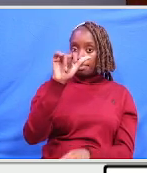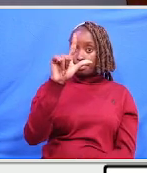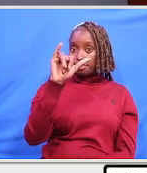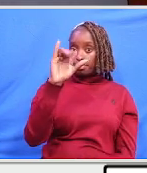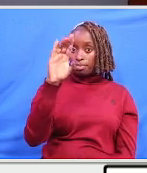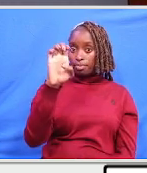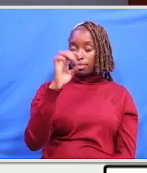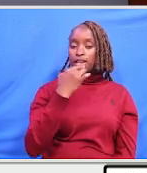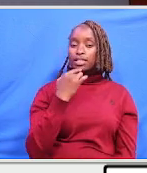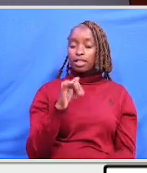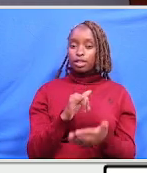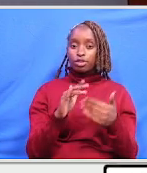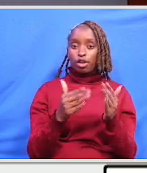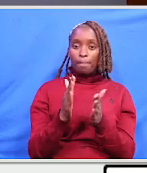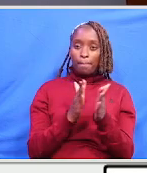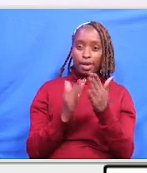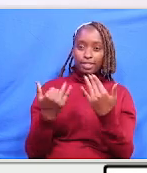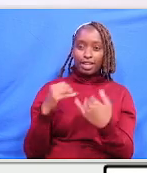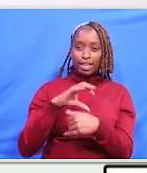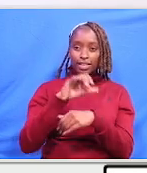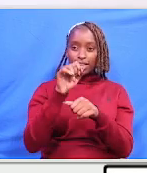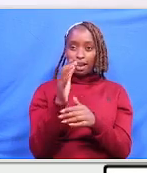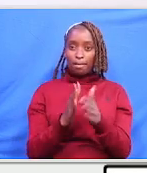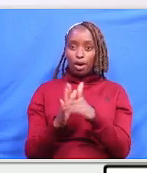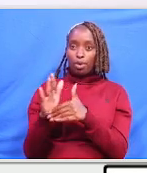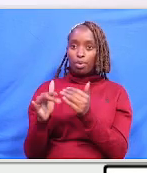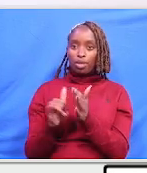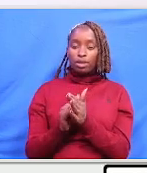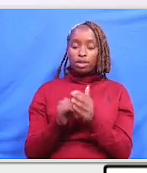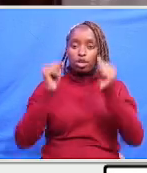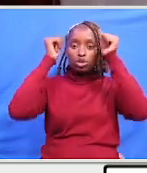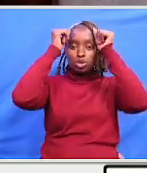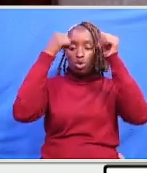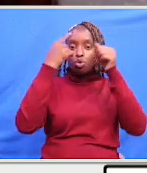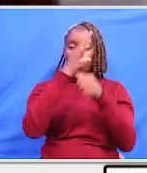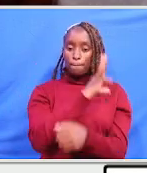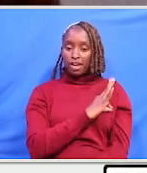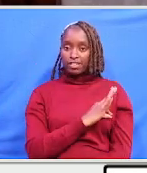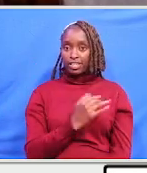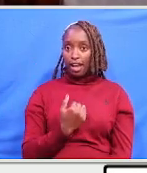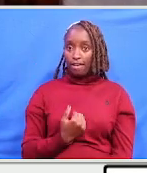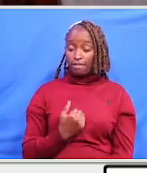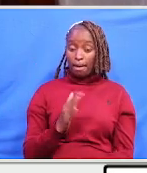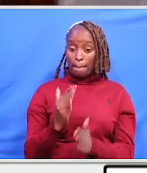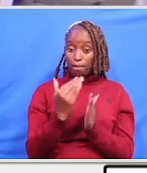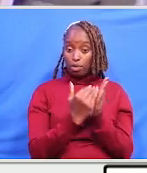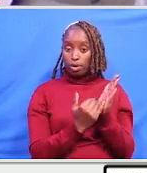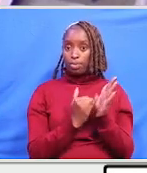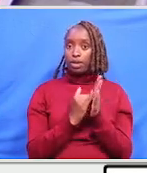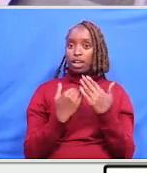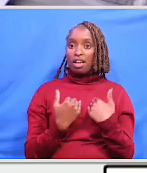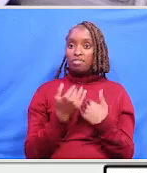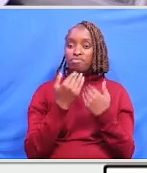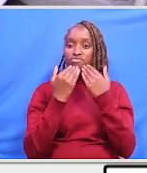kabambe imewekwa kuwafikia malengo ya mpango huu. Wanafunzi waliofaidika na mpango huu wameipongeza CELEMAS wakisema